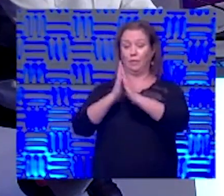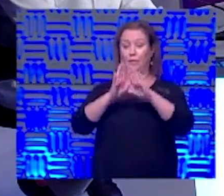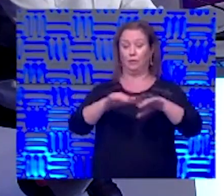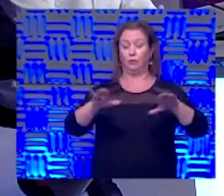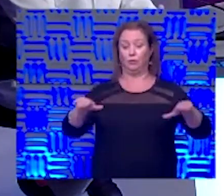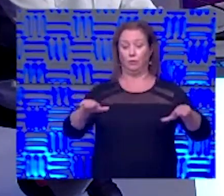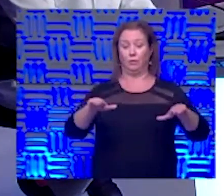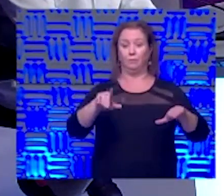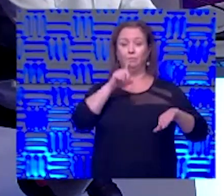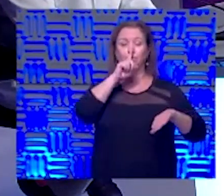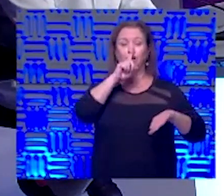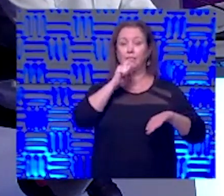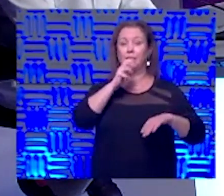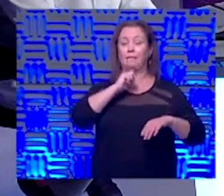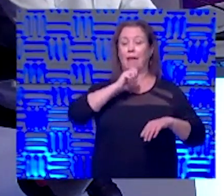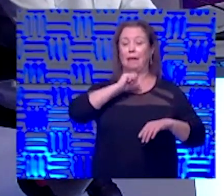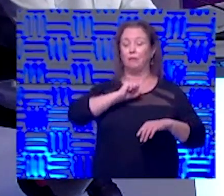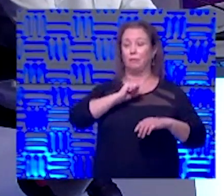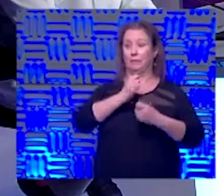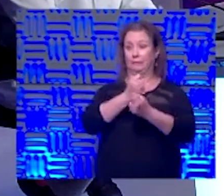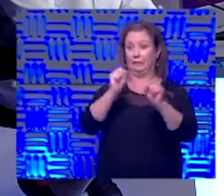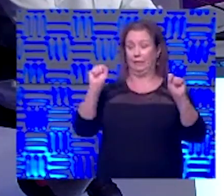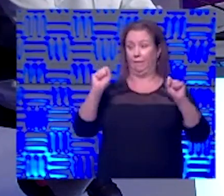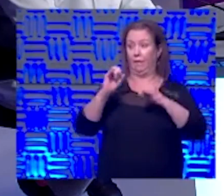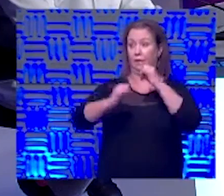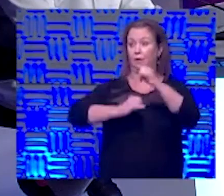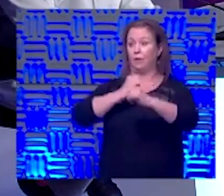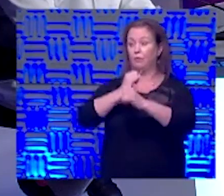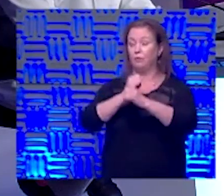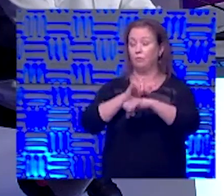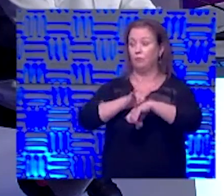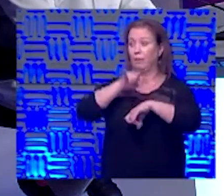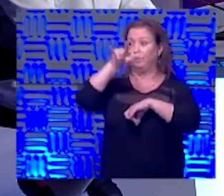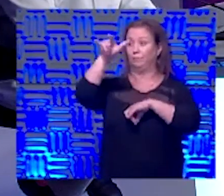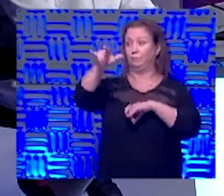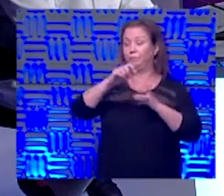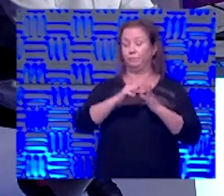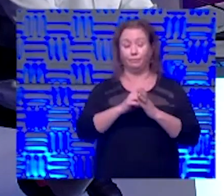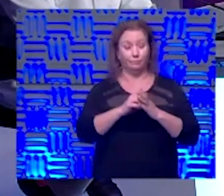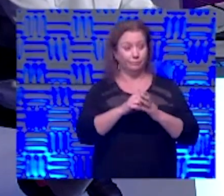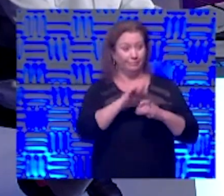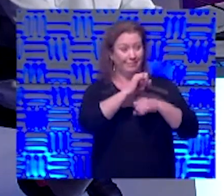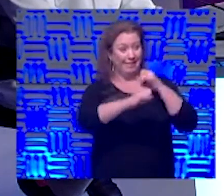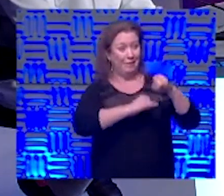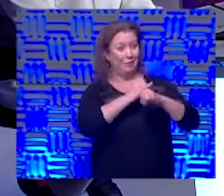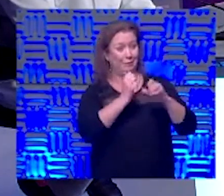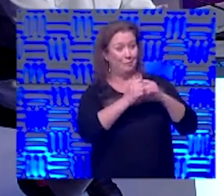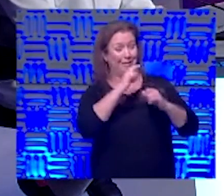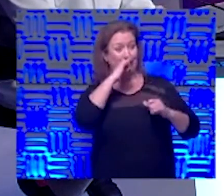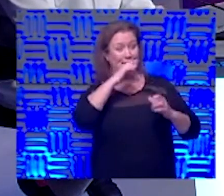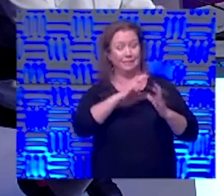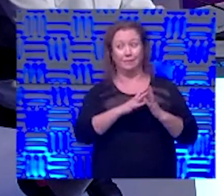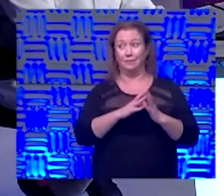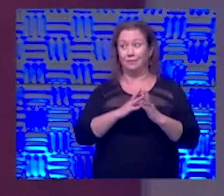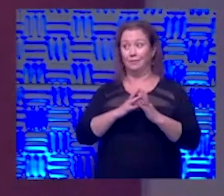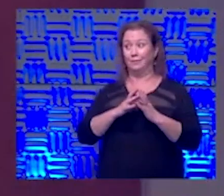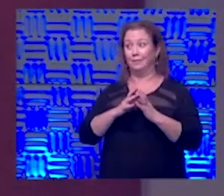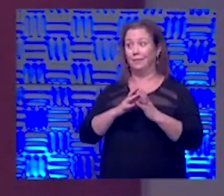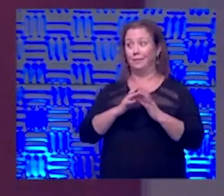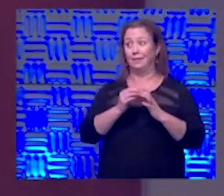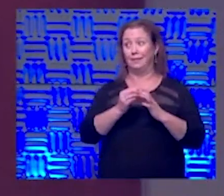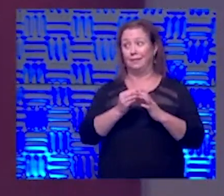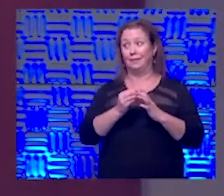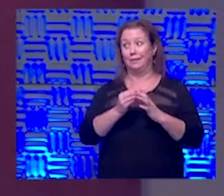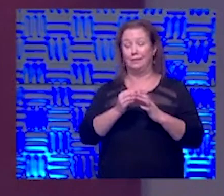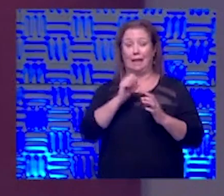She doesn't say the age. How do you keep them safe? Okay. Would you do it? Yeah. Well, so what do you think? Traveling internationally with kids. Yeah, okay. So